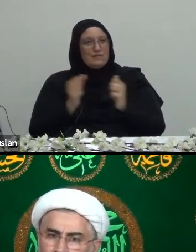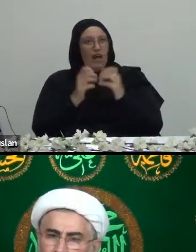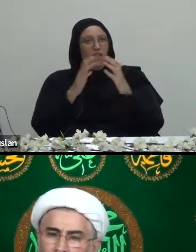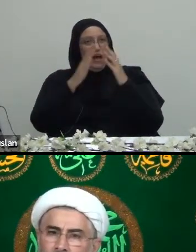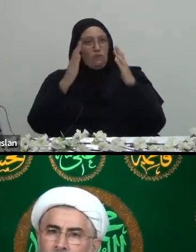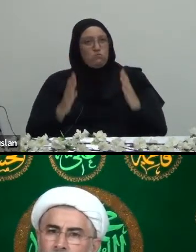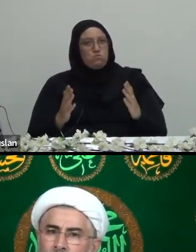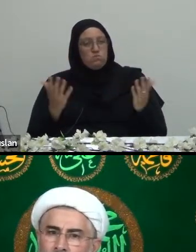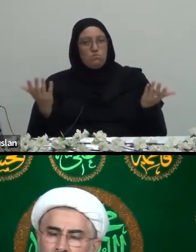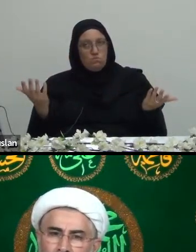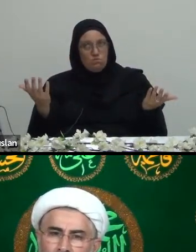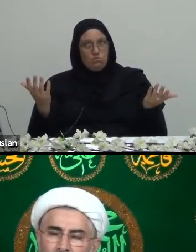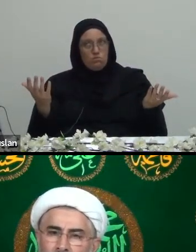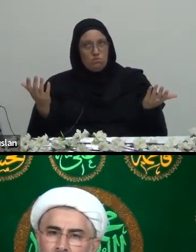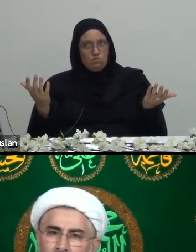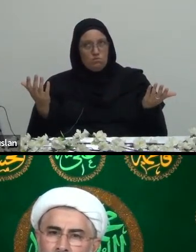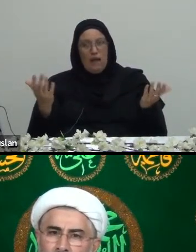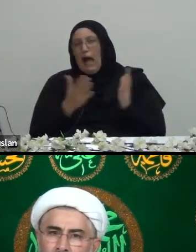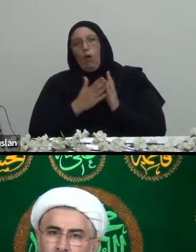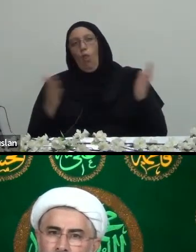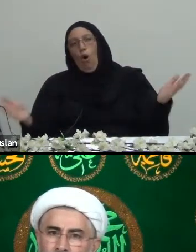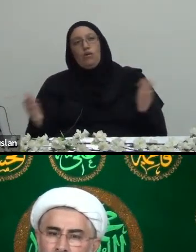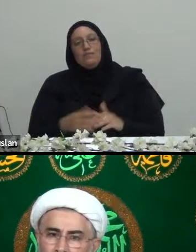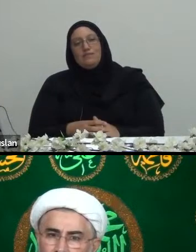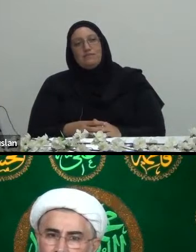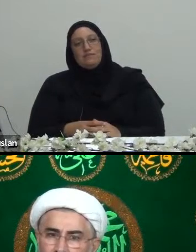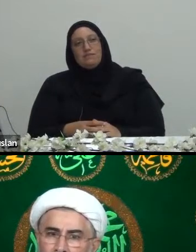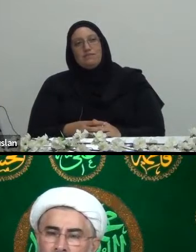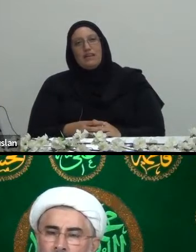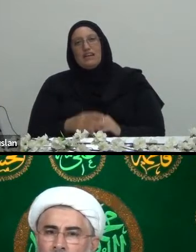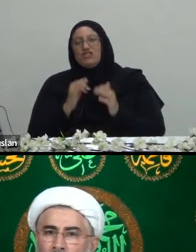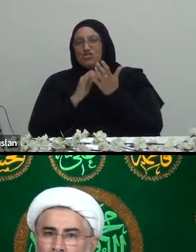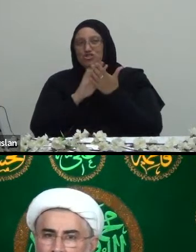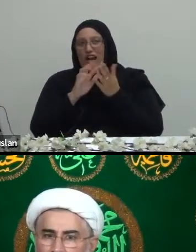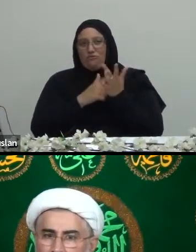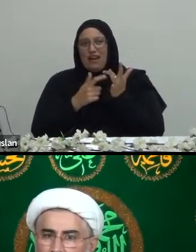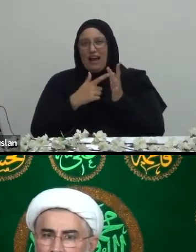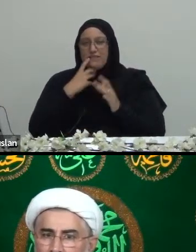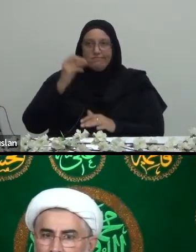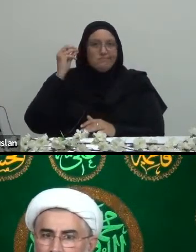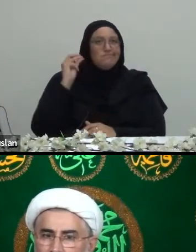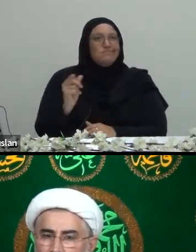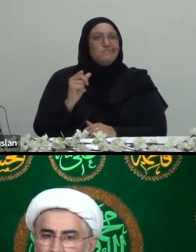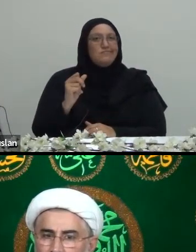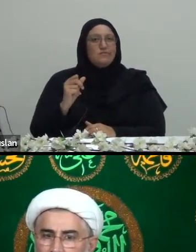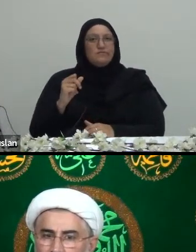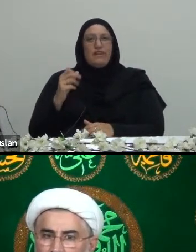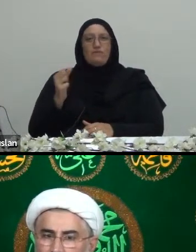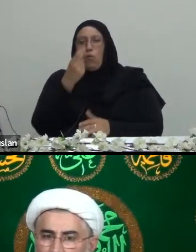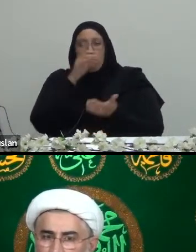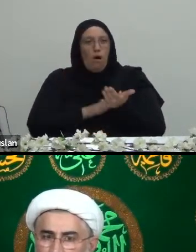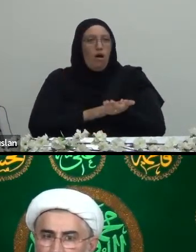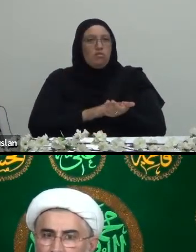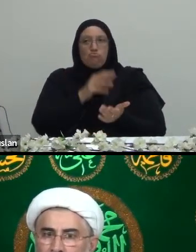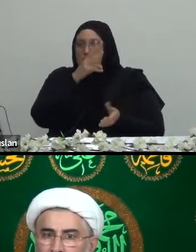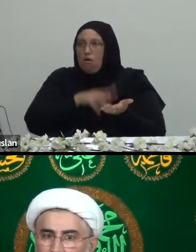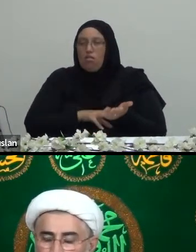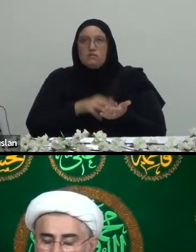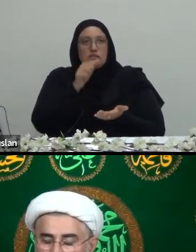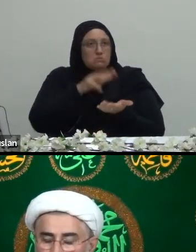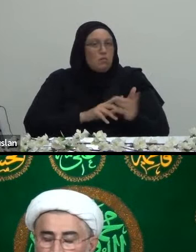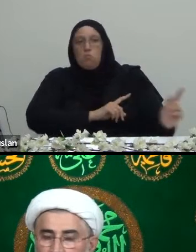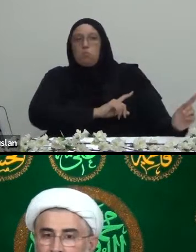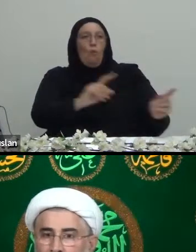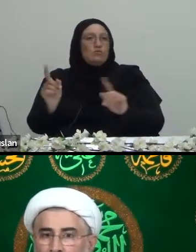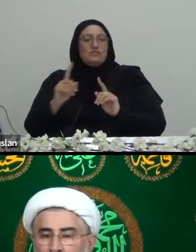how long these processes can take as per the Sharia? That you have to do it within a month, 3 months, 6 months, 12